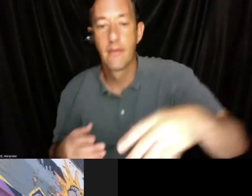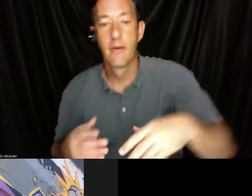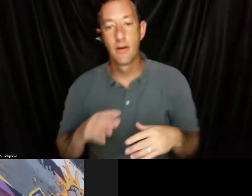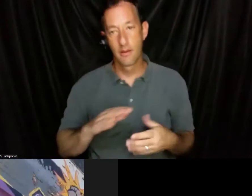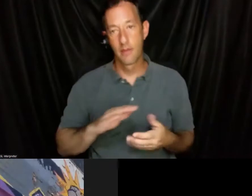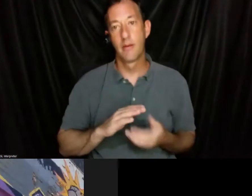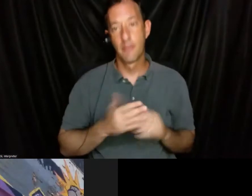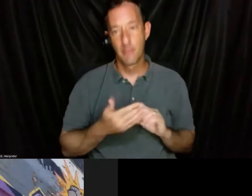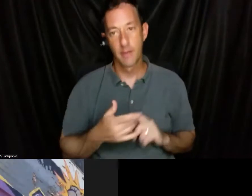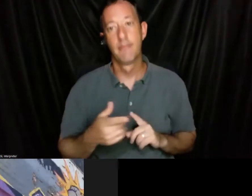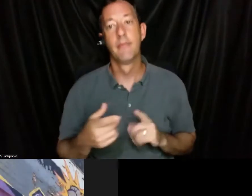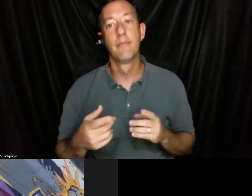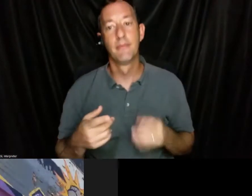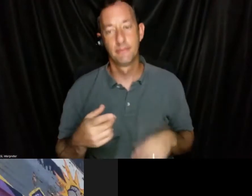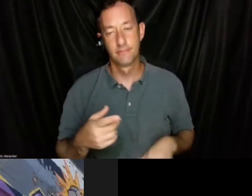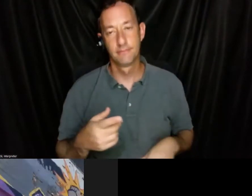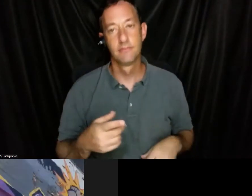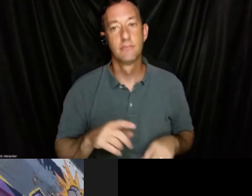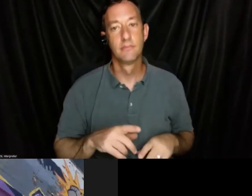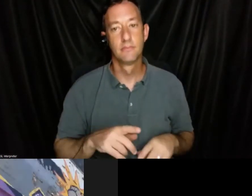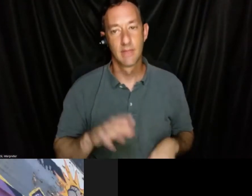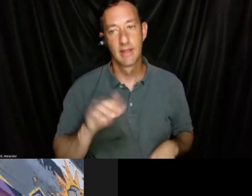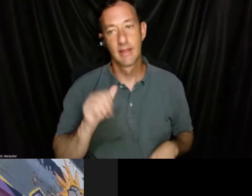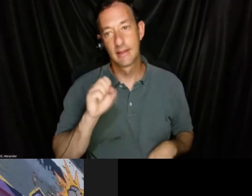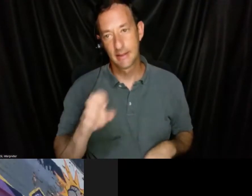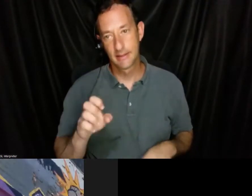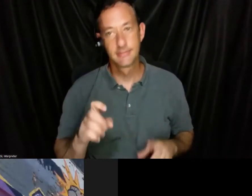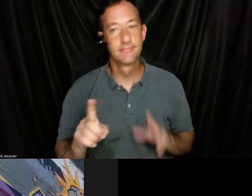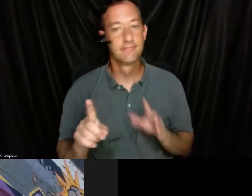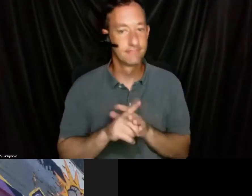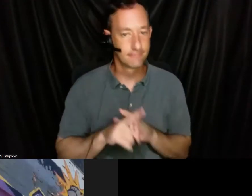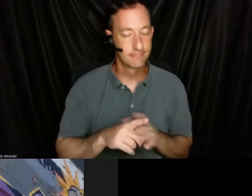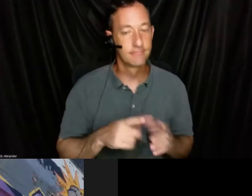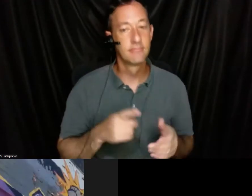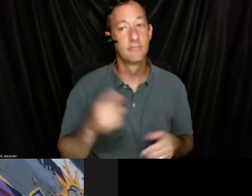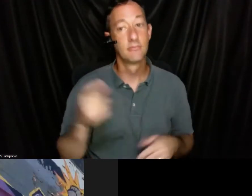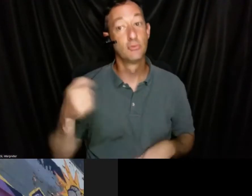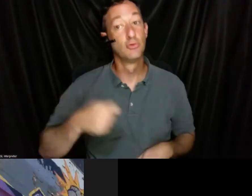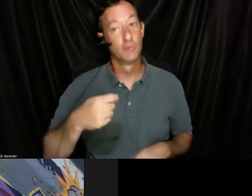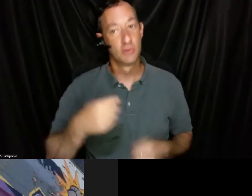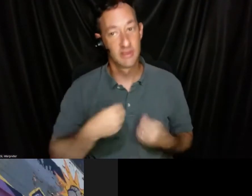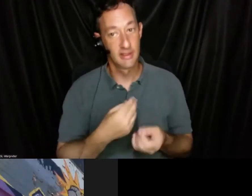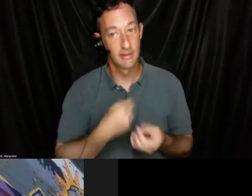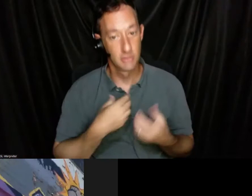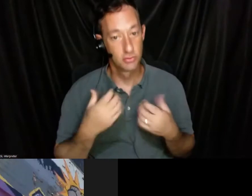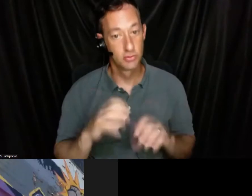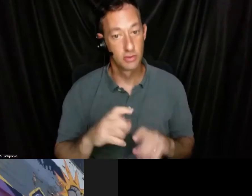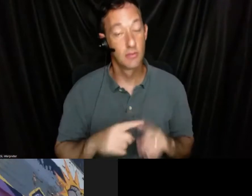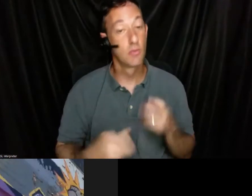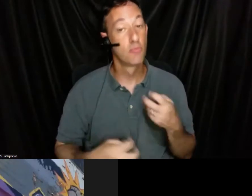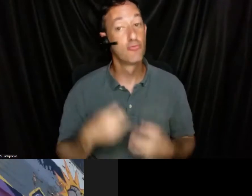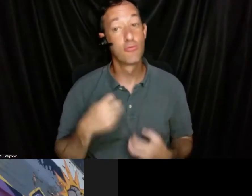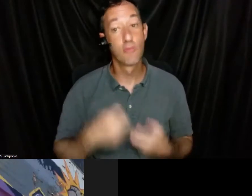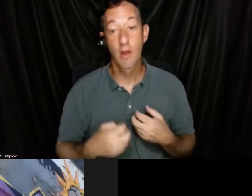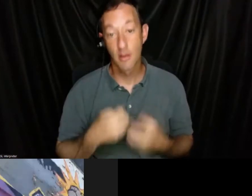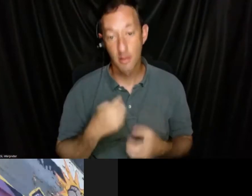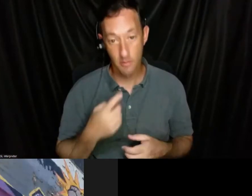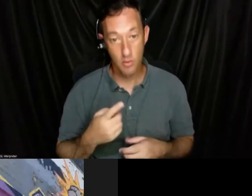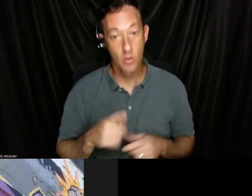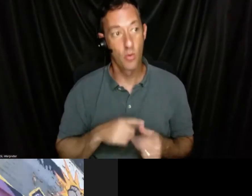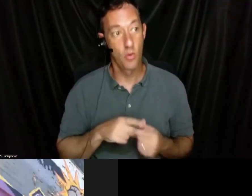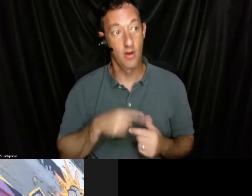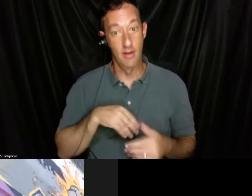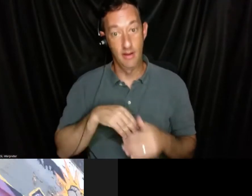and going to court, this judge gave me a chance. But the problem that I had was once that I got inside the